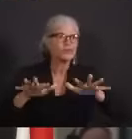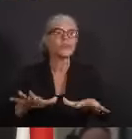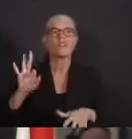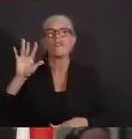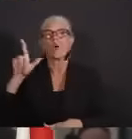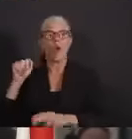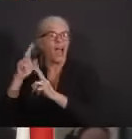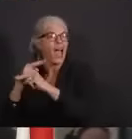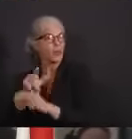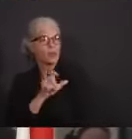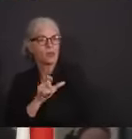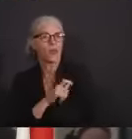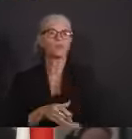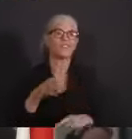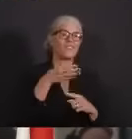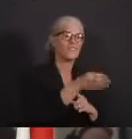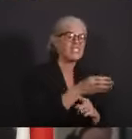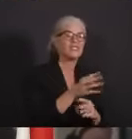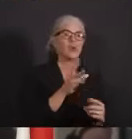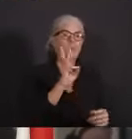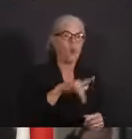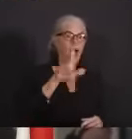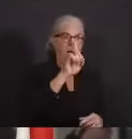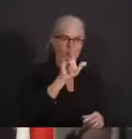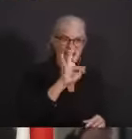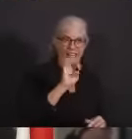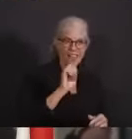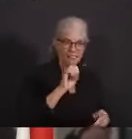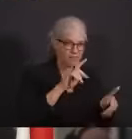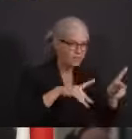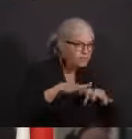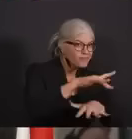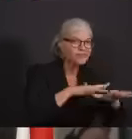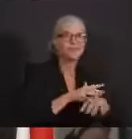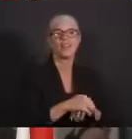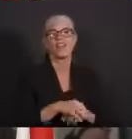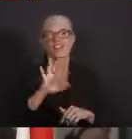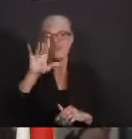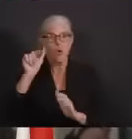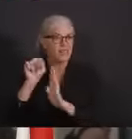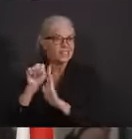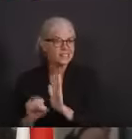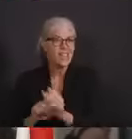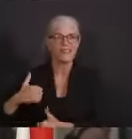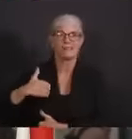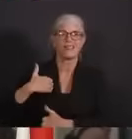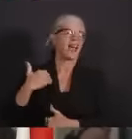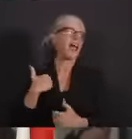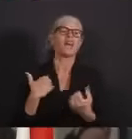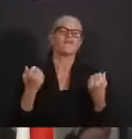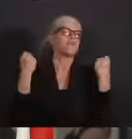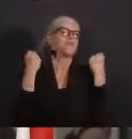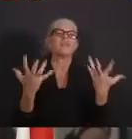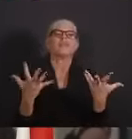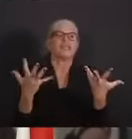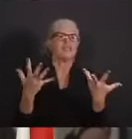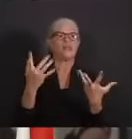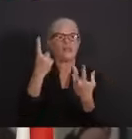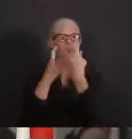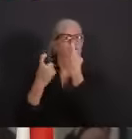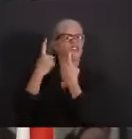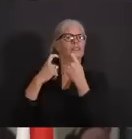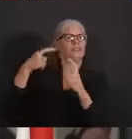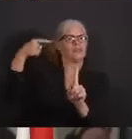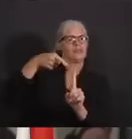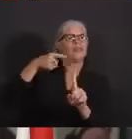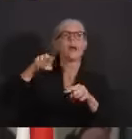and Wildlife, Department of Law Enforcement, and, of course, our Florida State Guard. There was a lot of questions about pre-staging linemen,